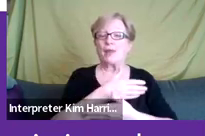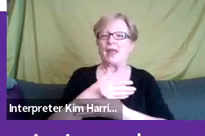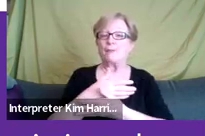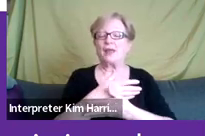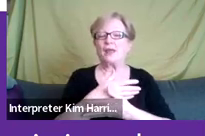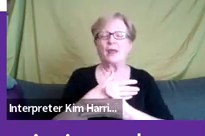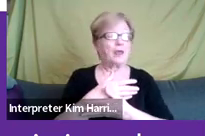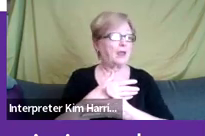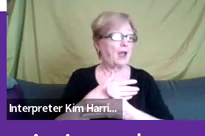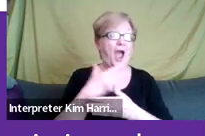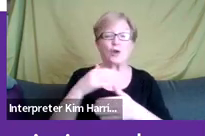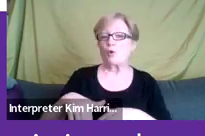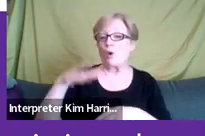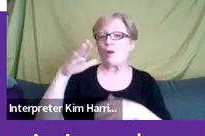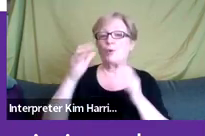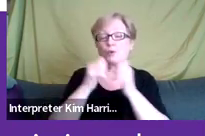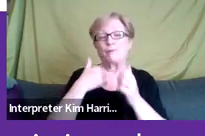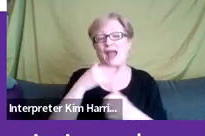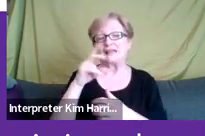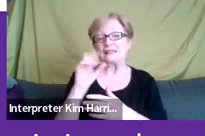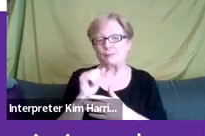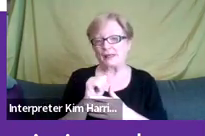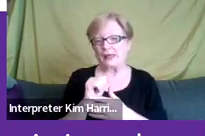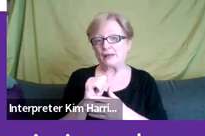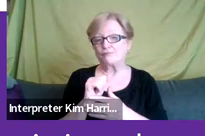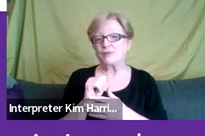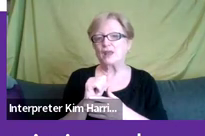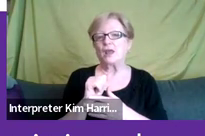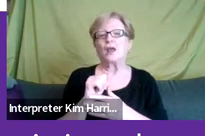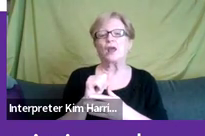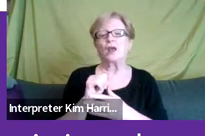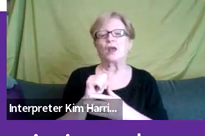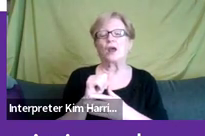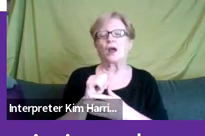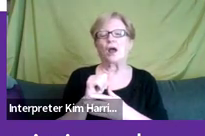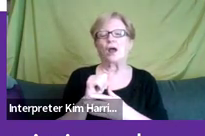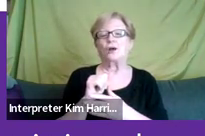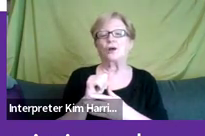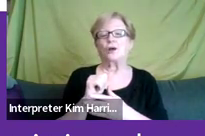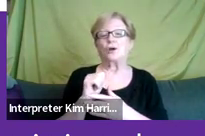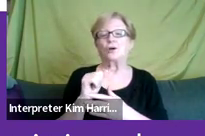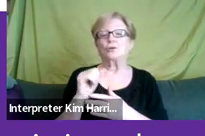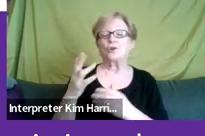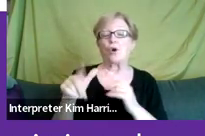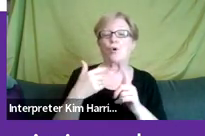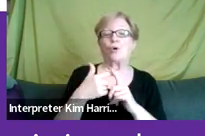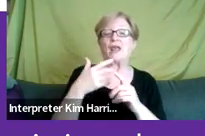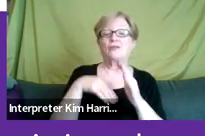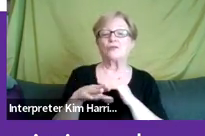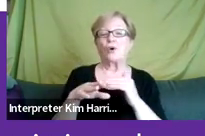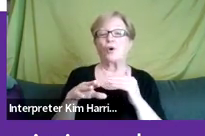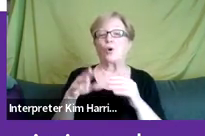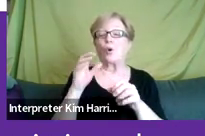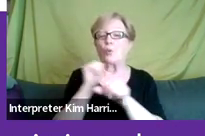up with my disability. And so as I went into the workplace,